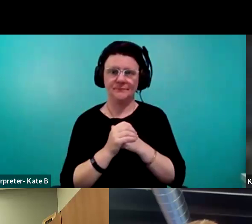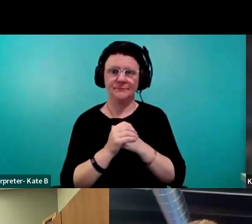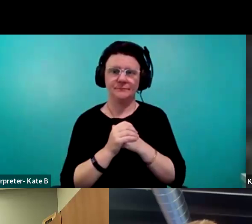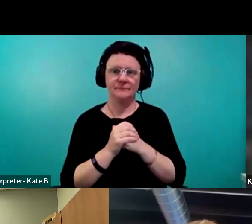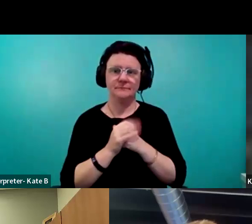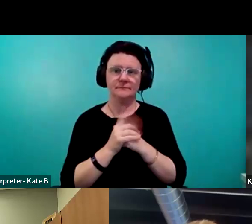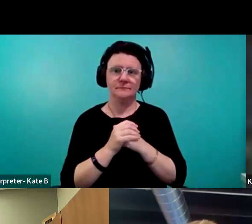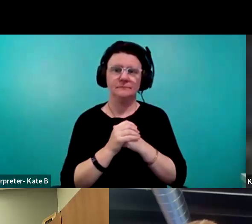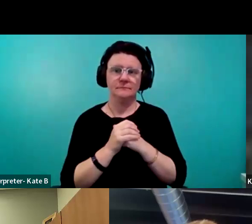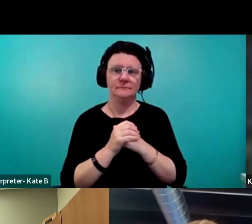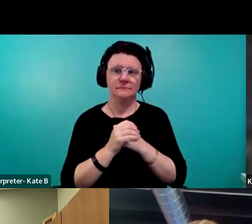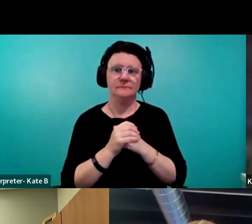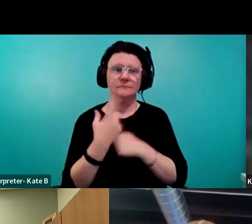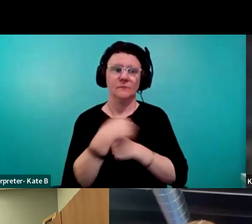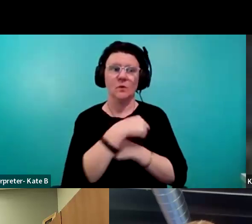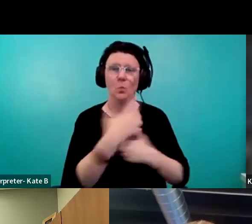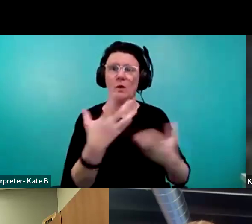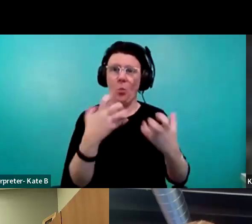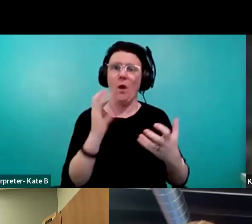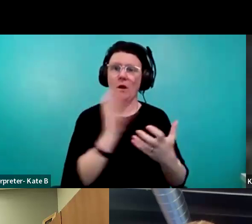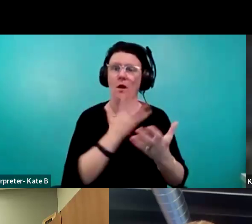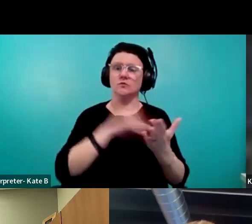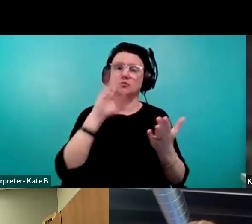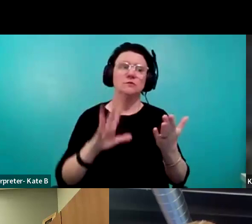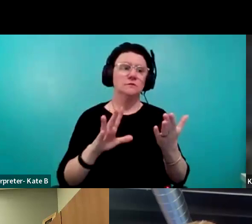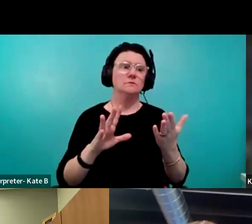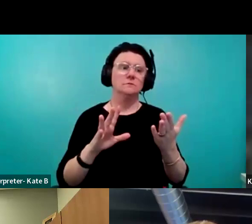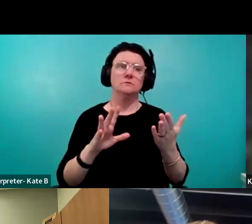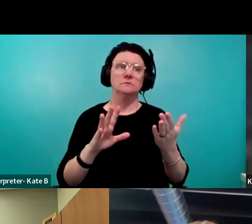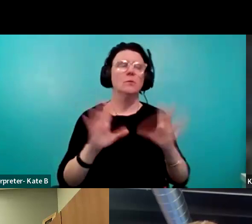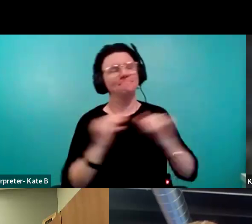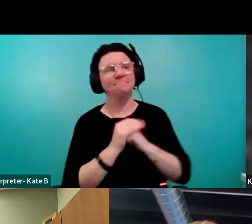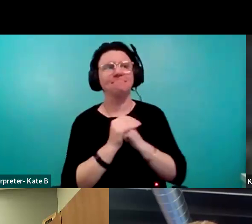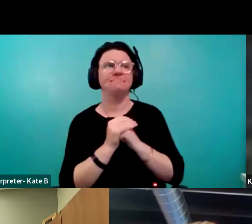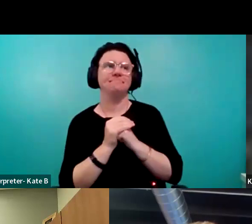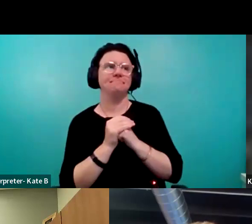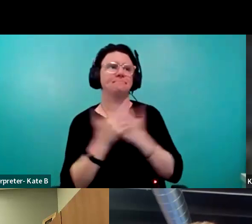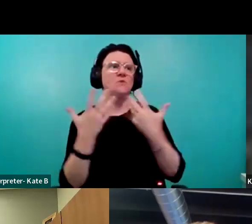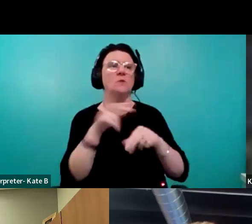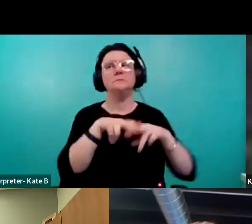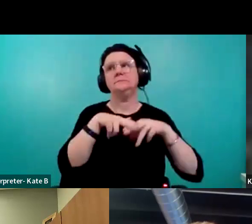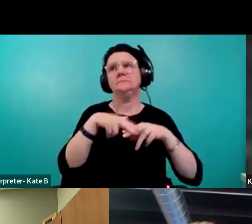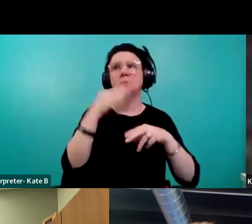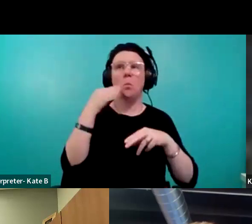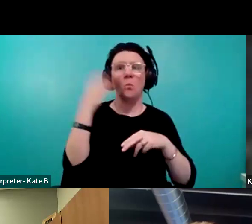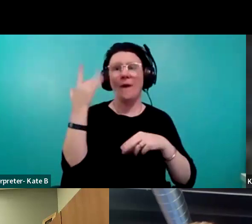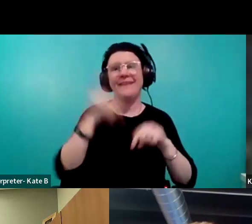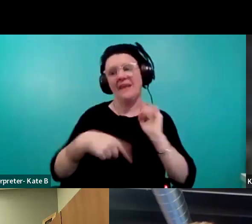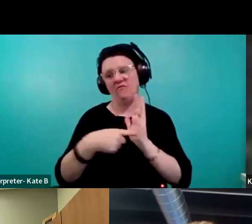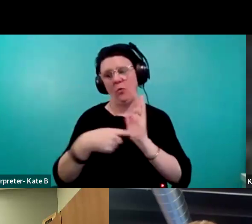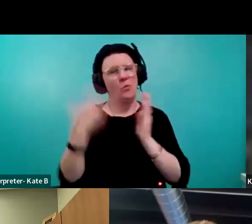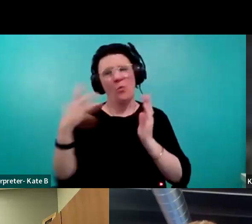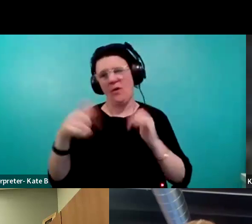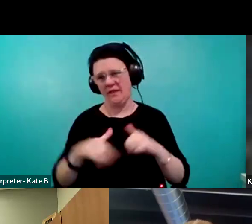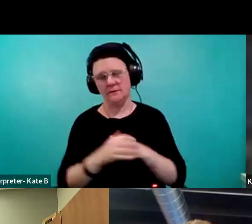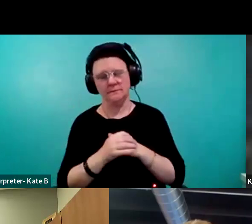We want them to, we don't want them to not come because they can't afford it.